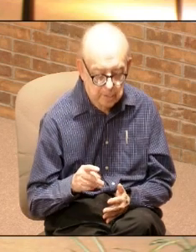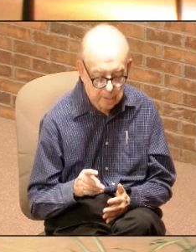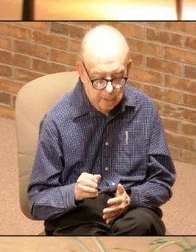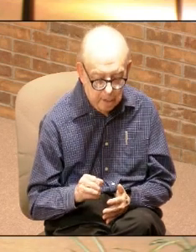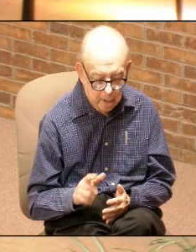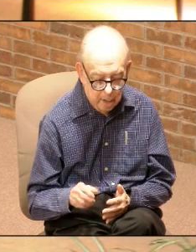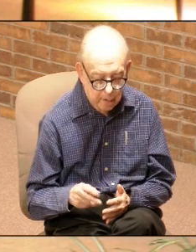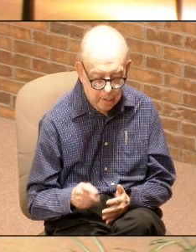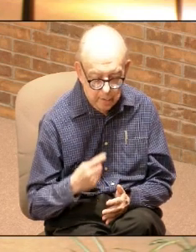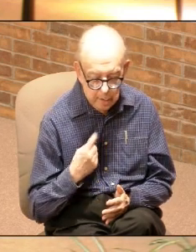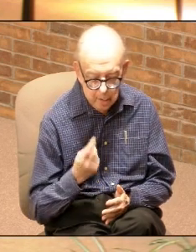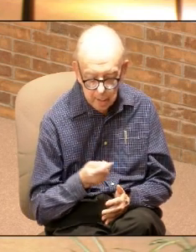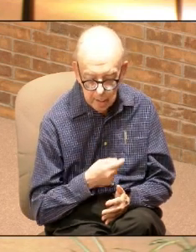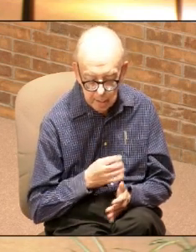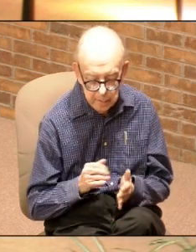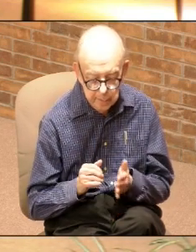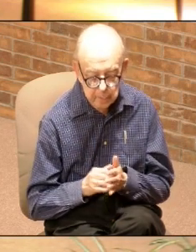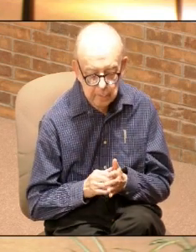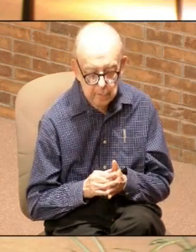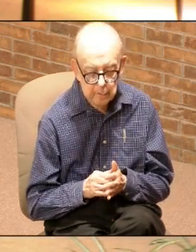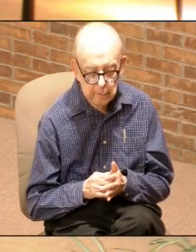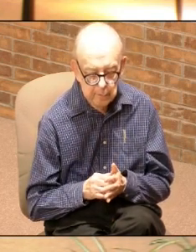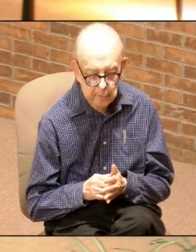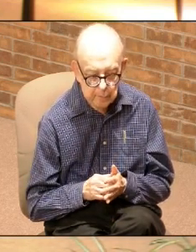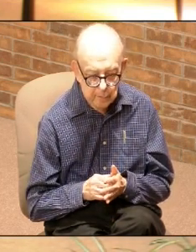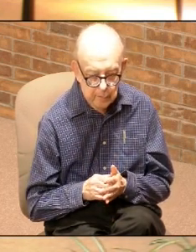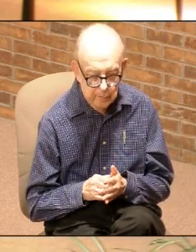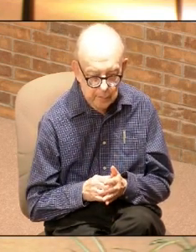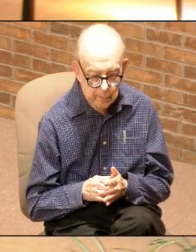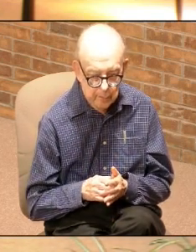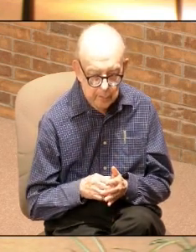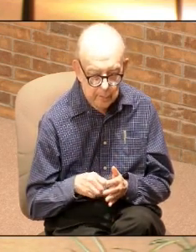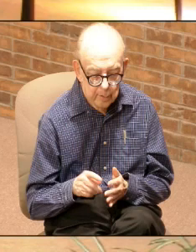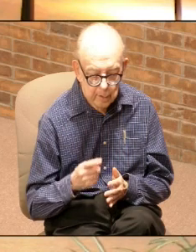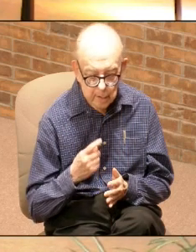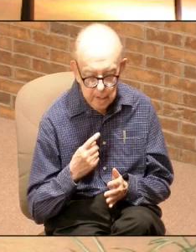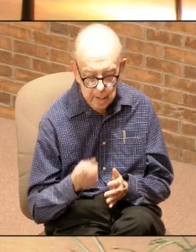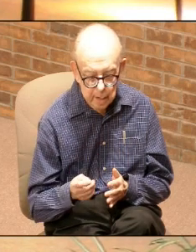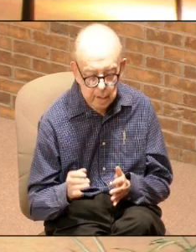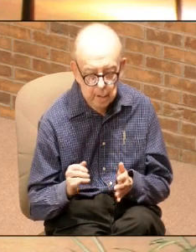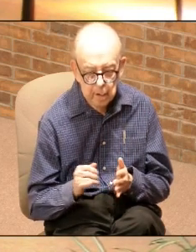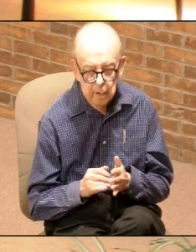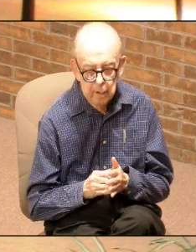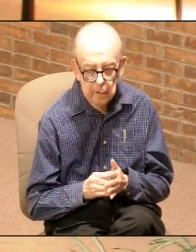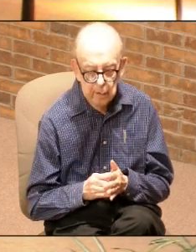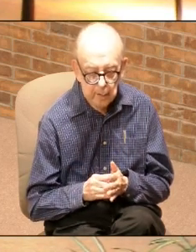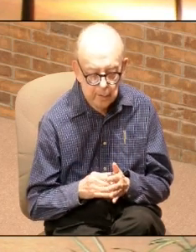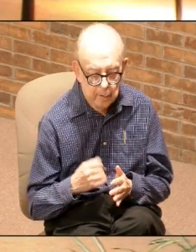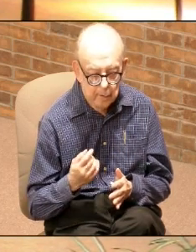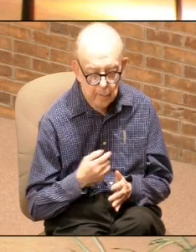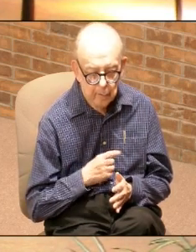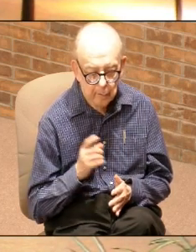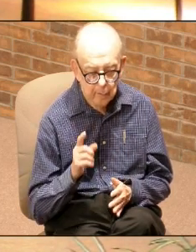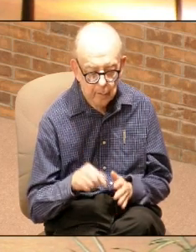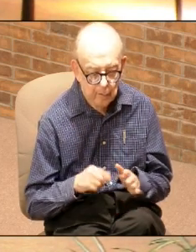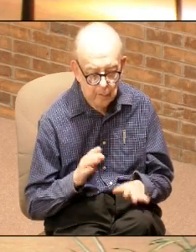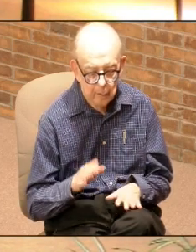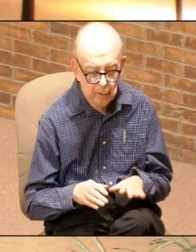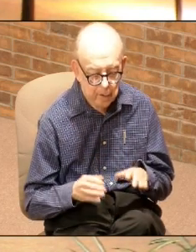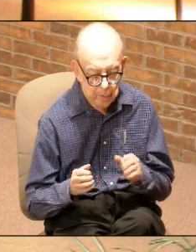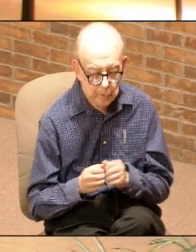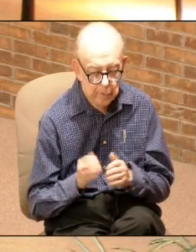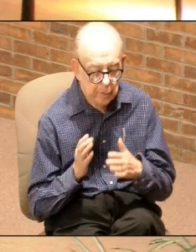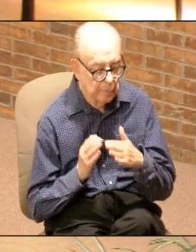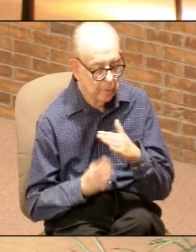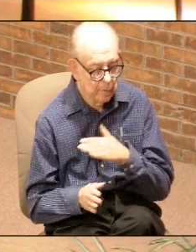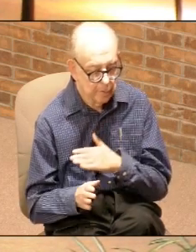Paul, he tells us this. He says that we need to walk with